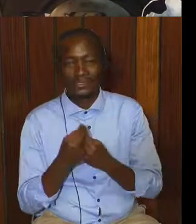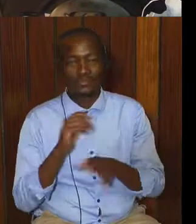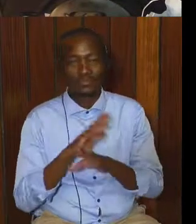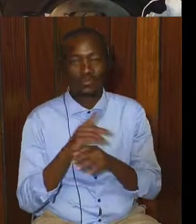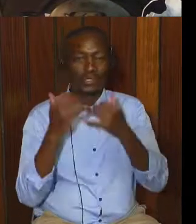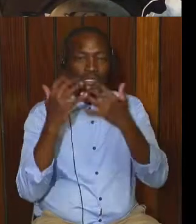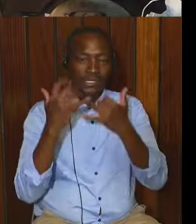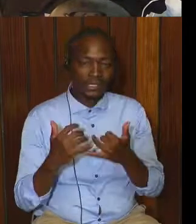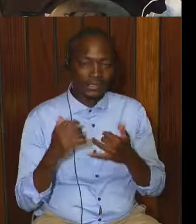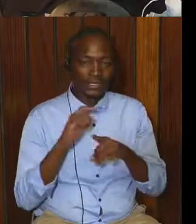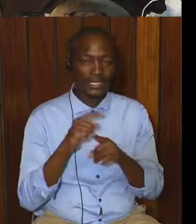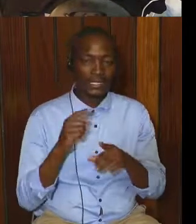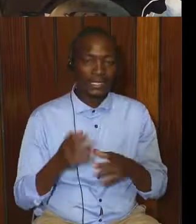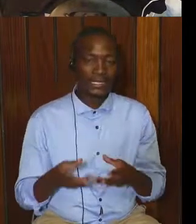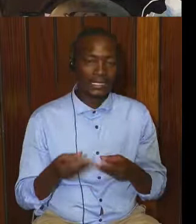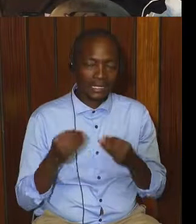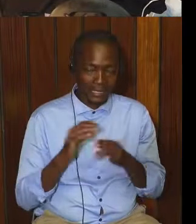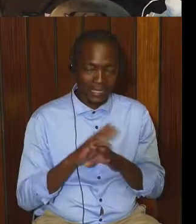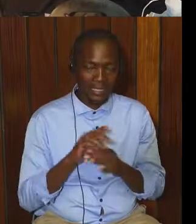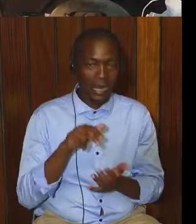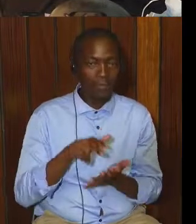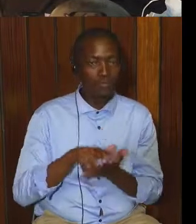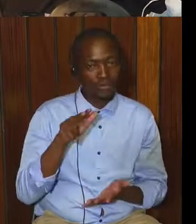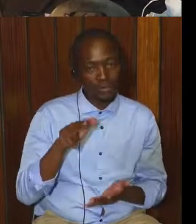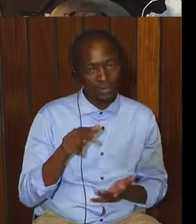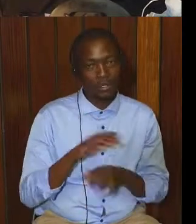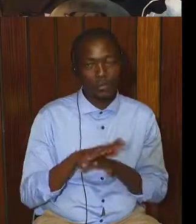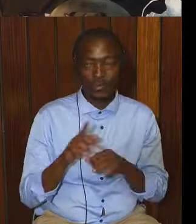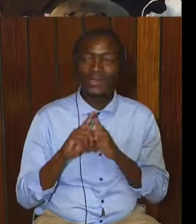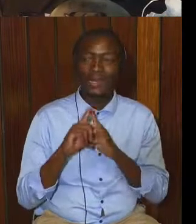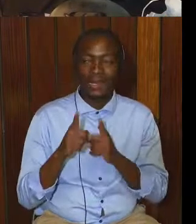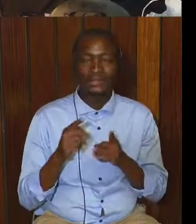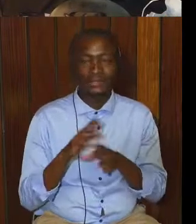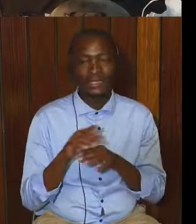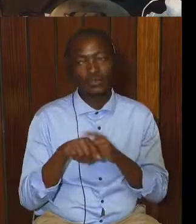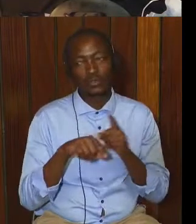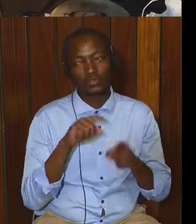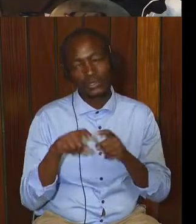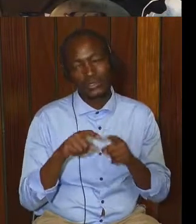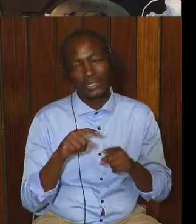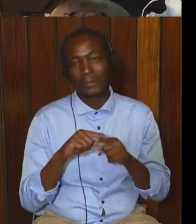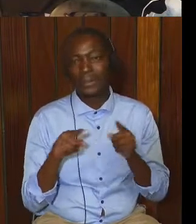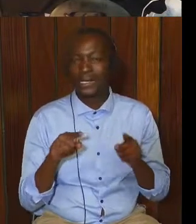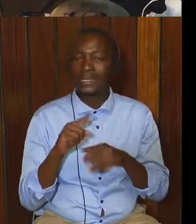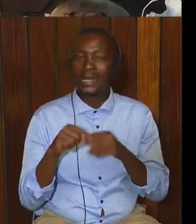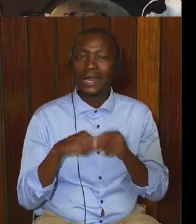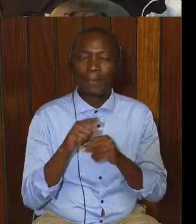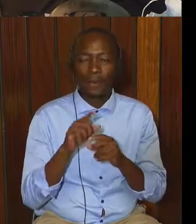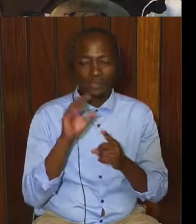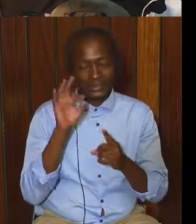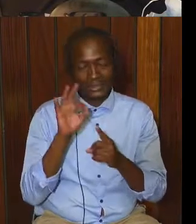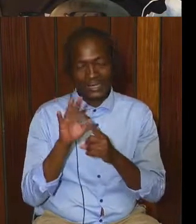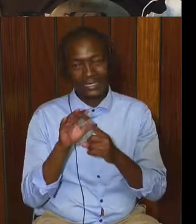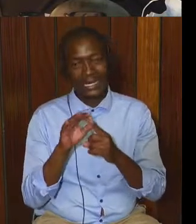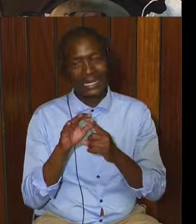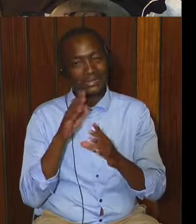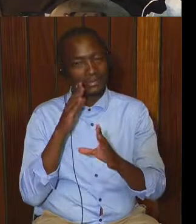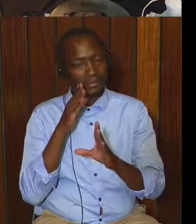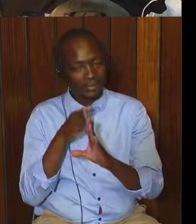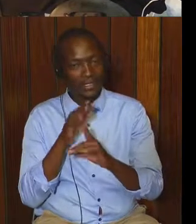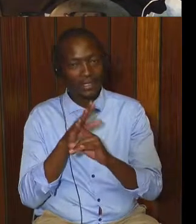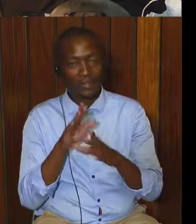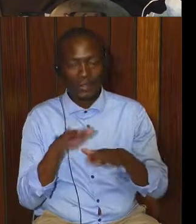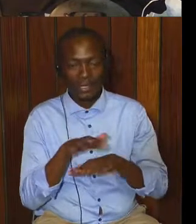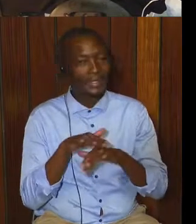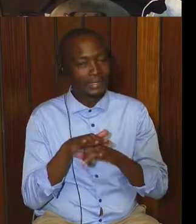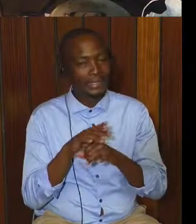the approval. There are questions that need to be answered, and we are answering those questions. But in terms of the technical specifications, we are basically